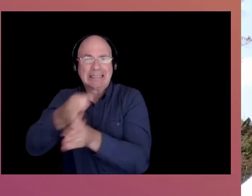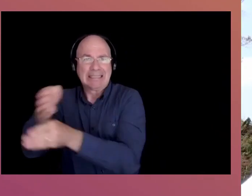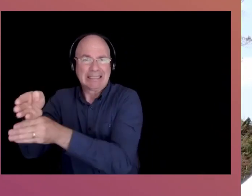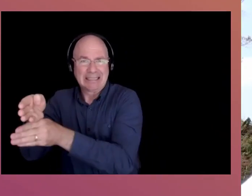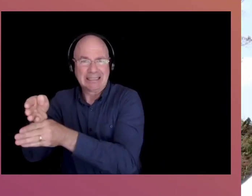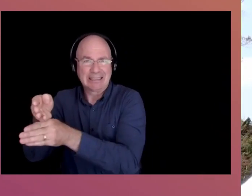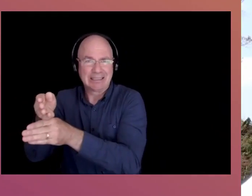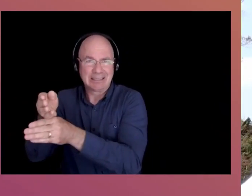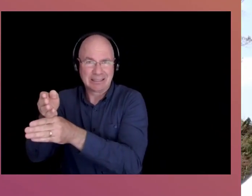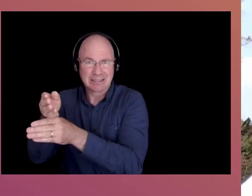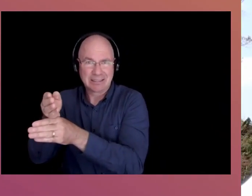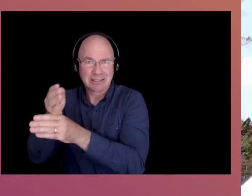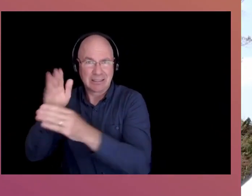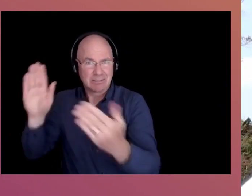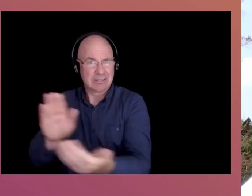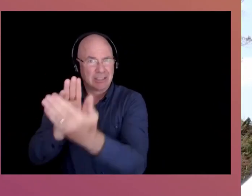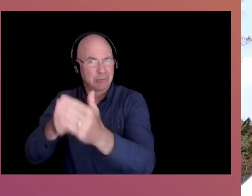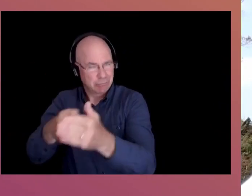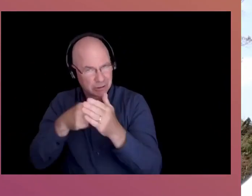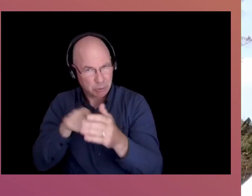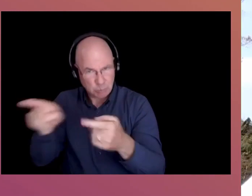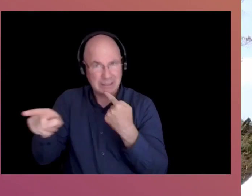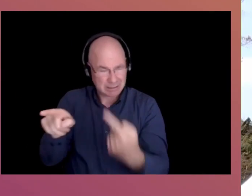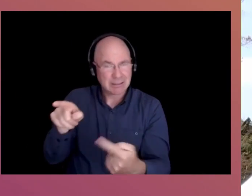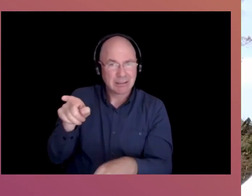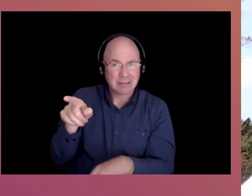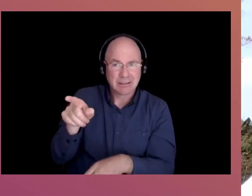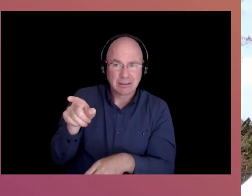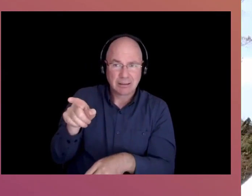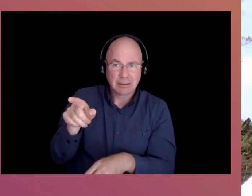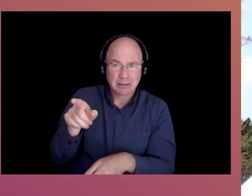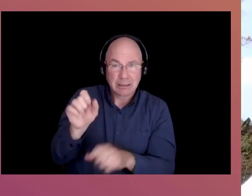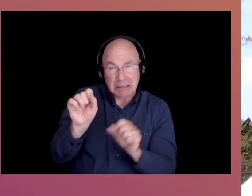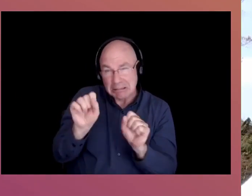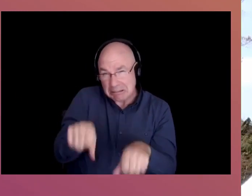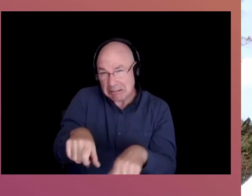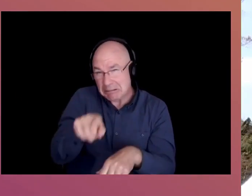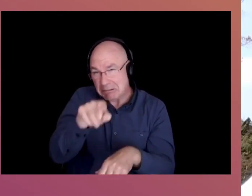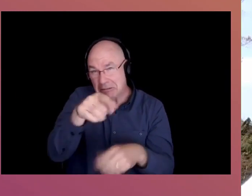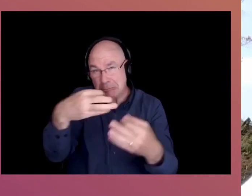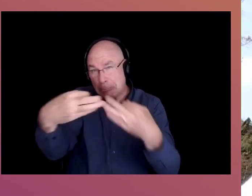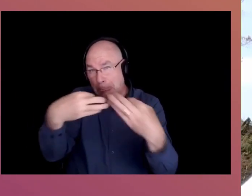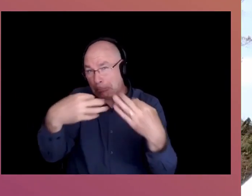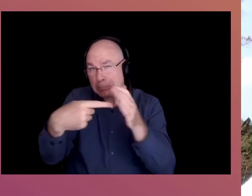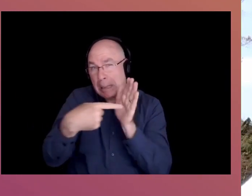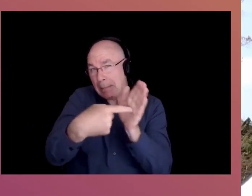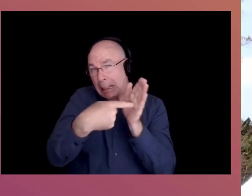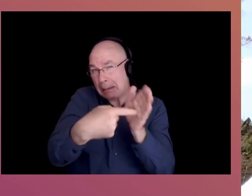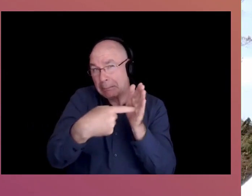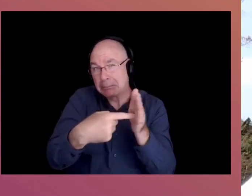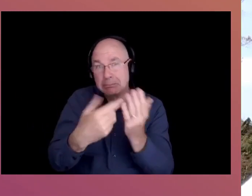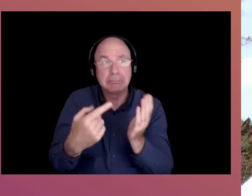interdisciplinary approach is required. Can you give me some examples of a particular